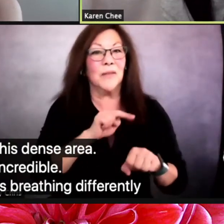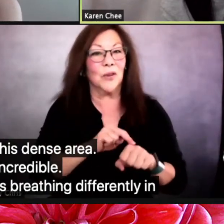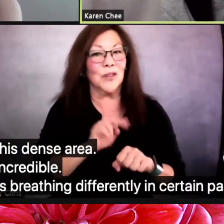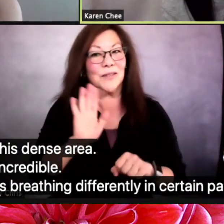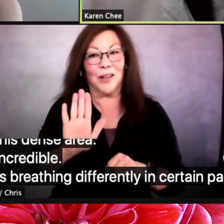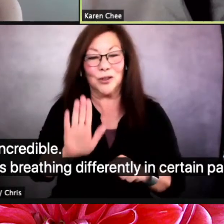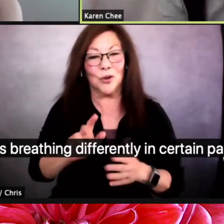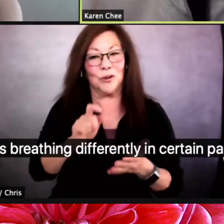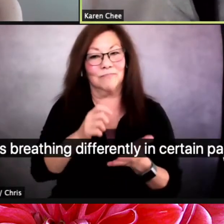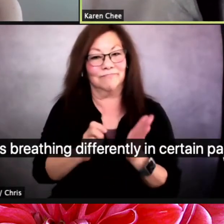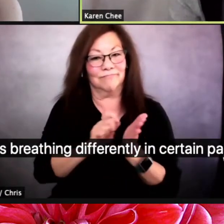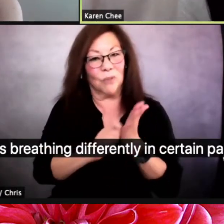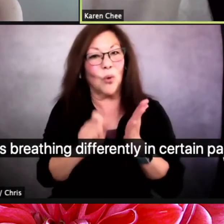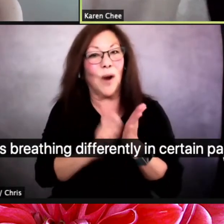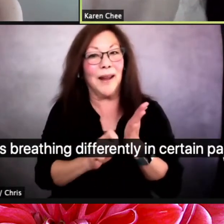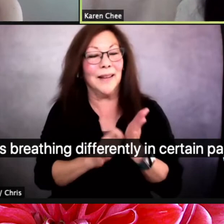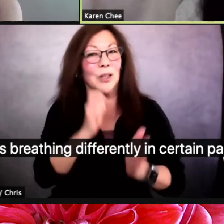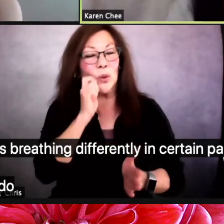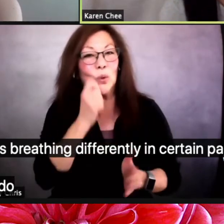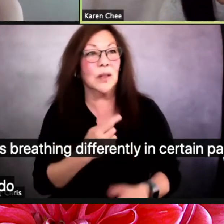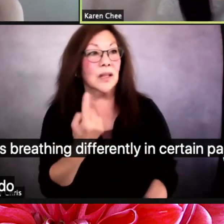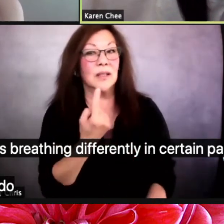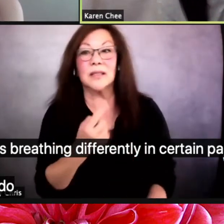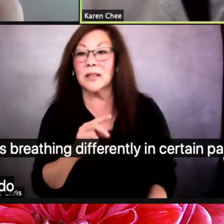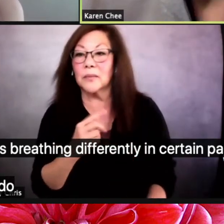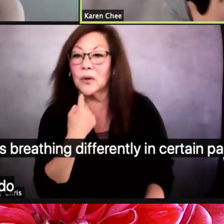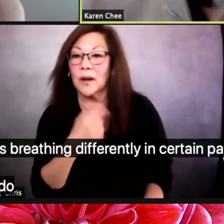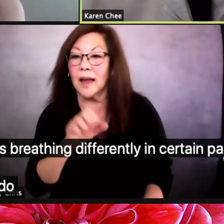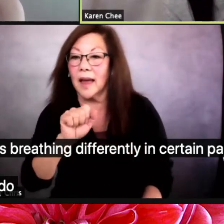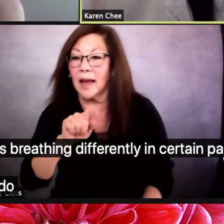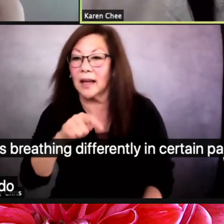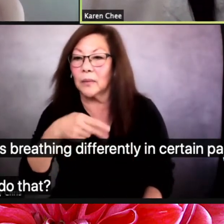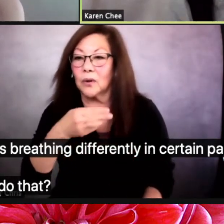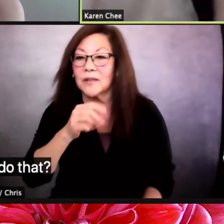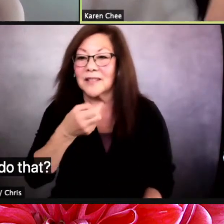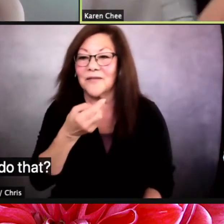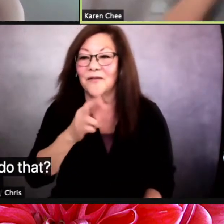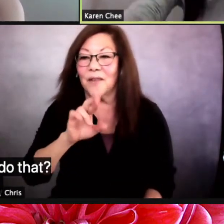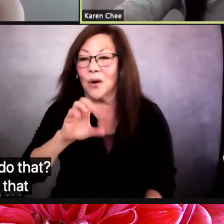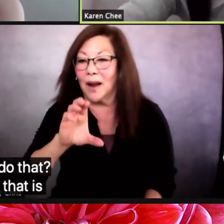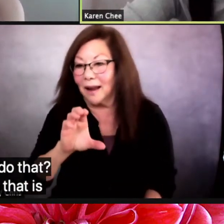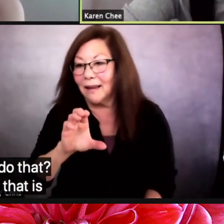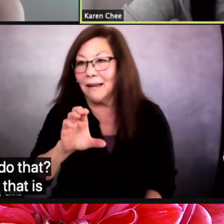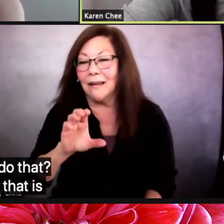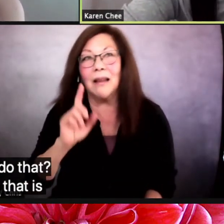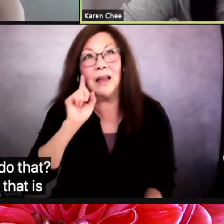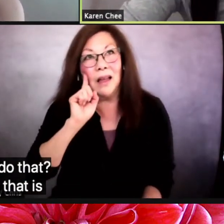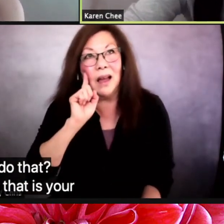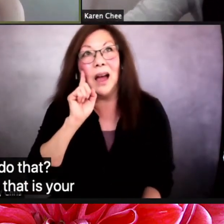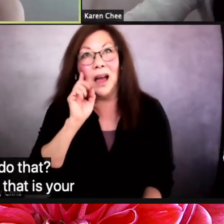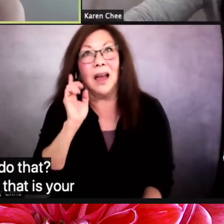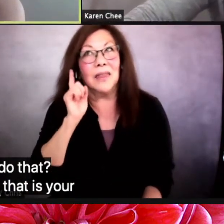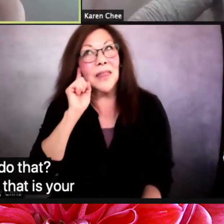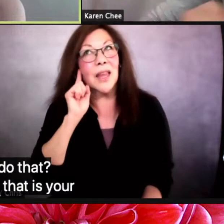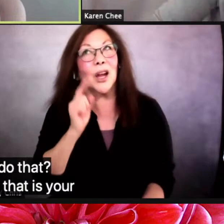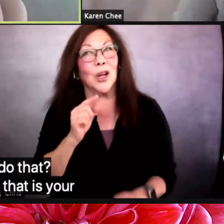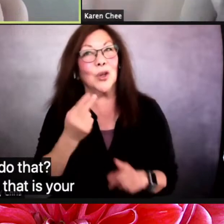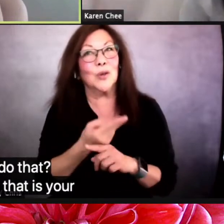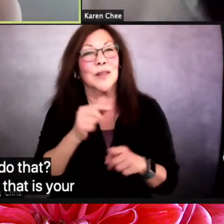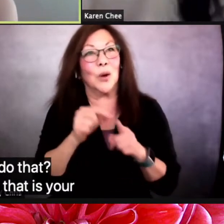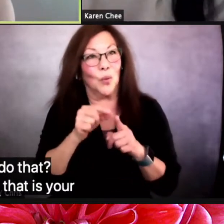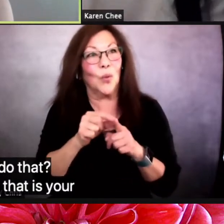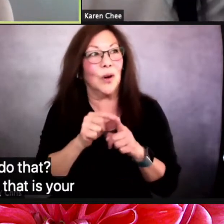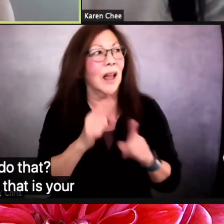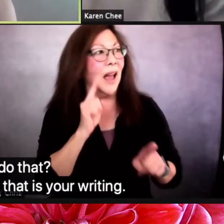writing. That's so cool. Somebody just wrote atmospheric, and now I'm worried I used that word incorrectly. But we'll move on. Nobody No, correct I me. think they're agreeing with